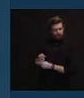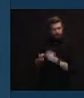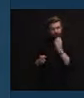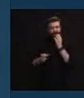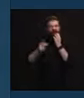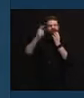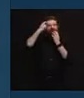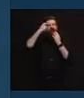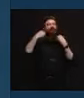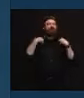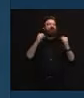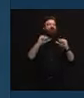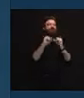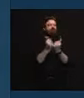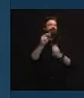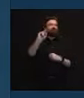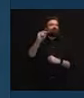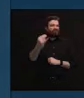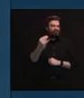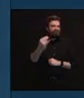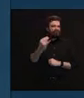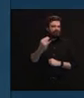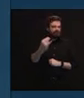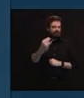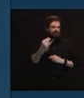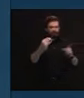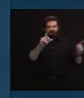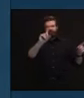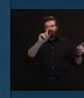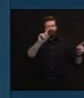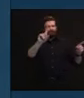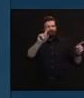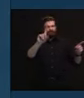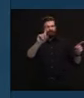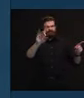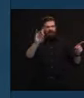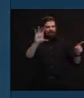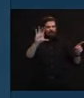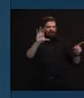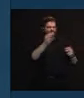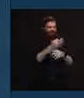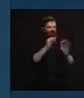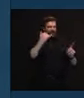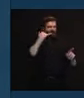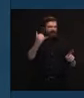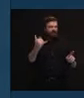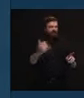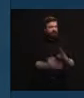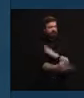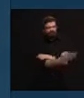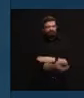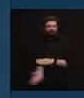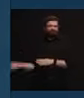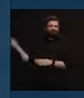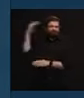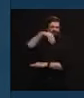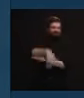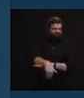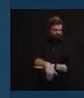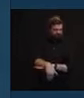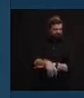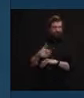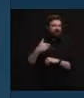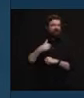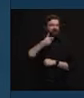The toll-free line is open every day from 8 a.m. to 8 p.m. and is staffed by live, trained specialists.